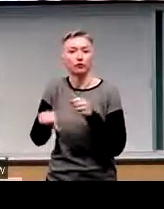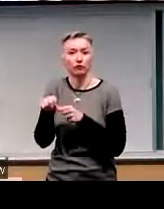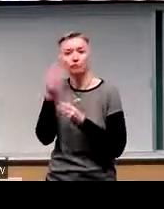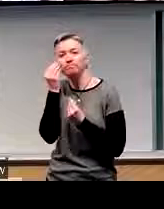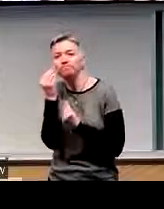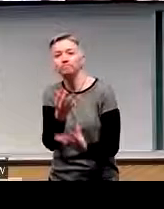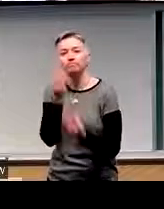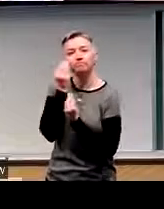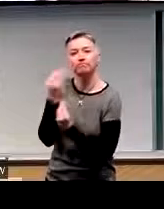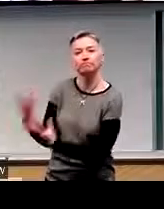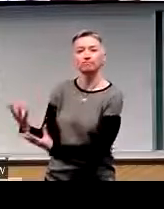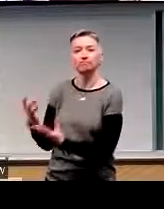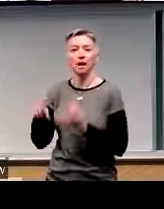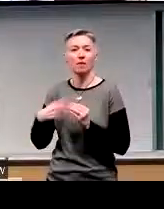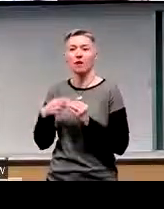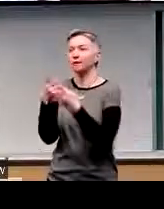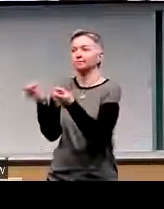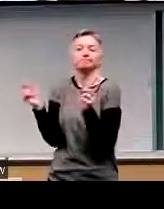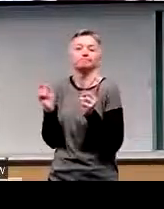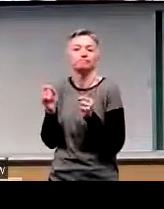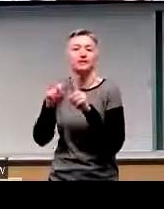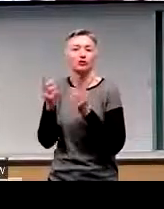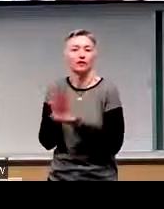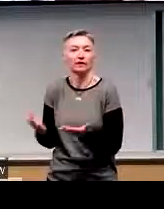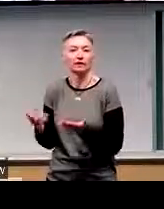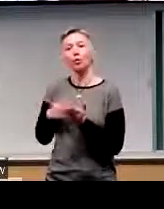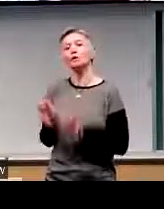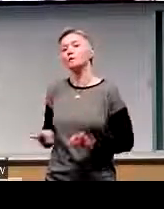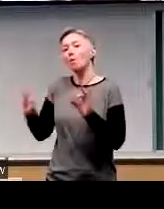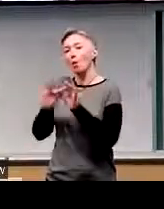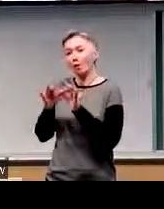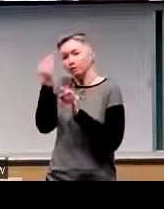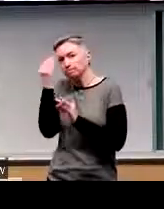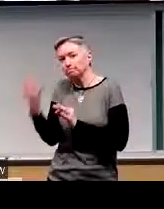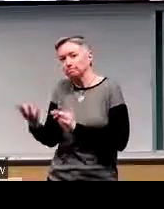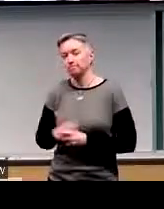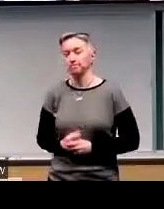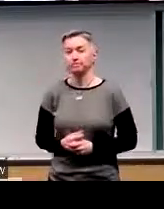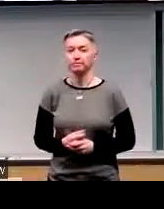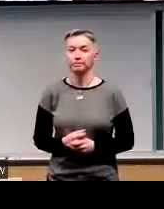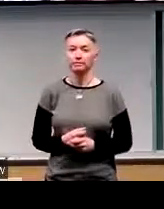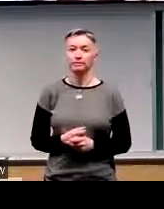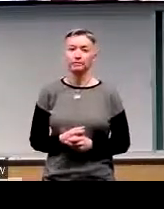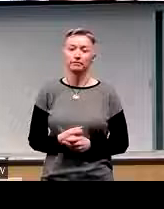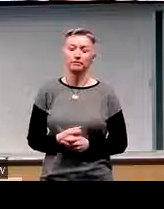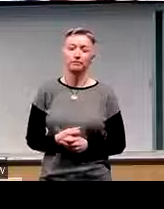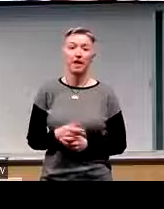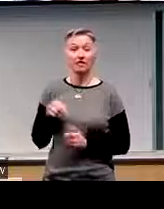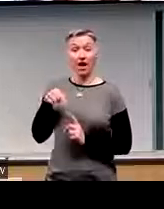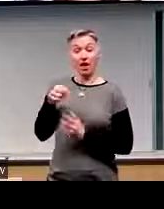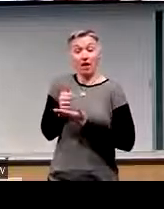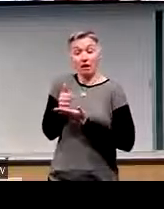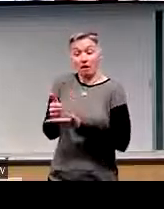inform others about things that are important to the recipient. This motive to be helpful through the use